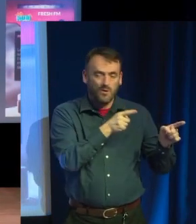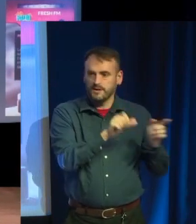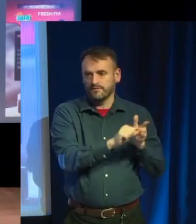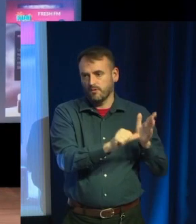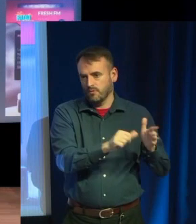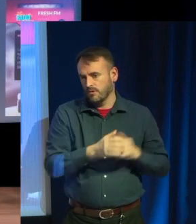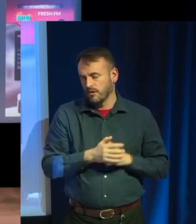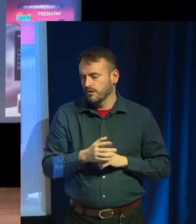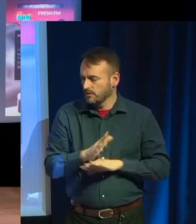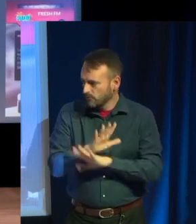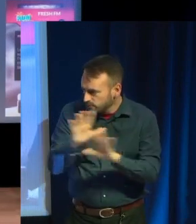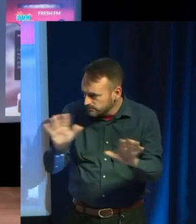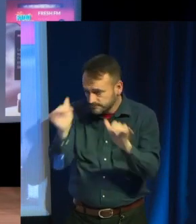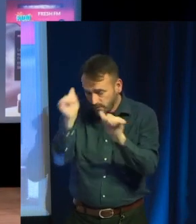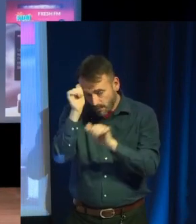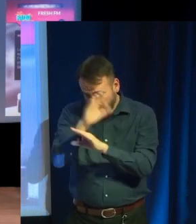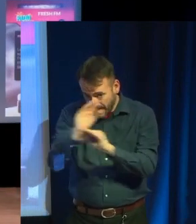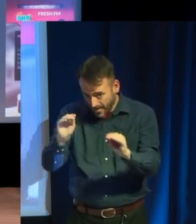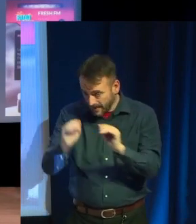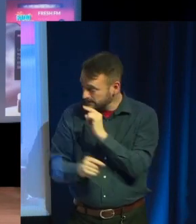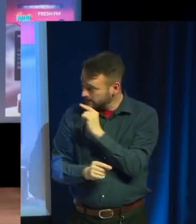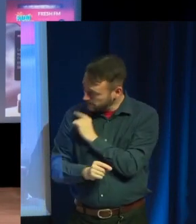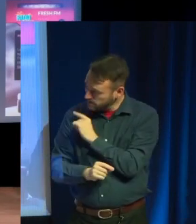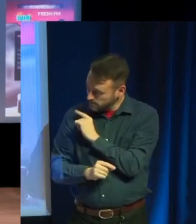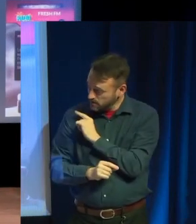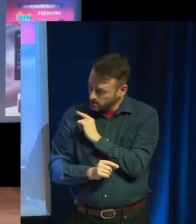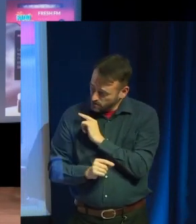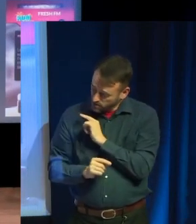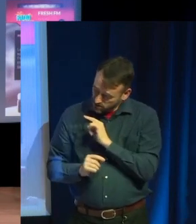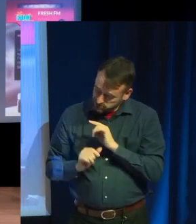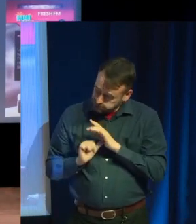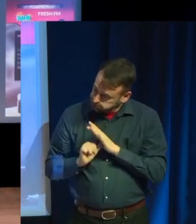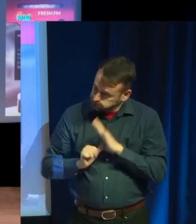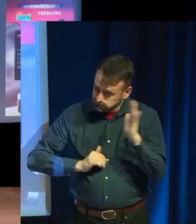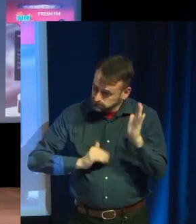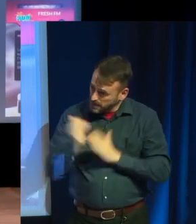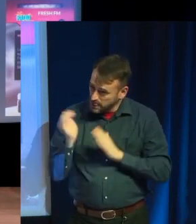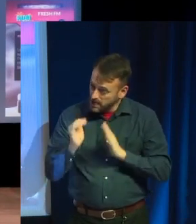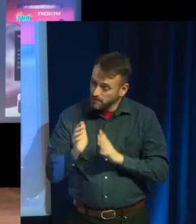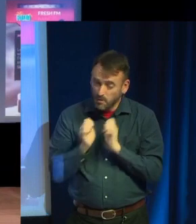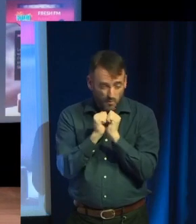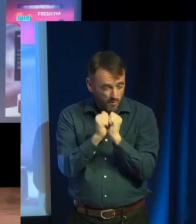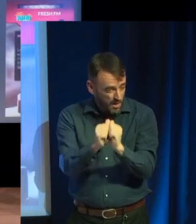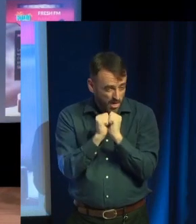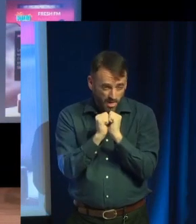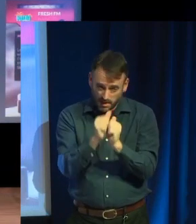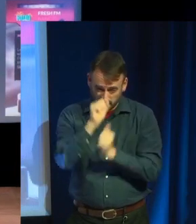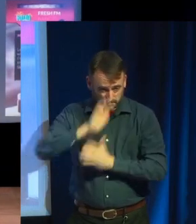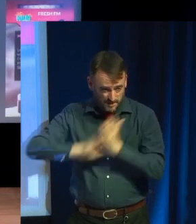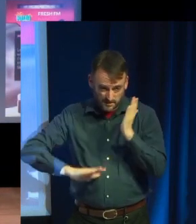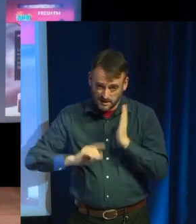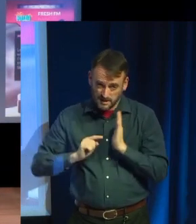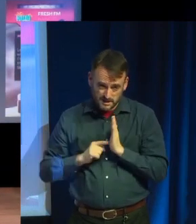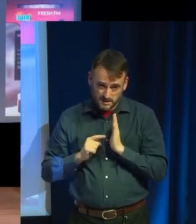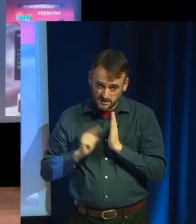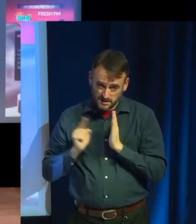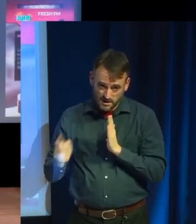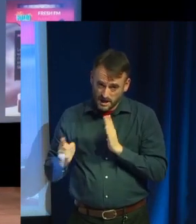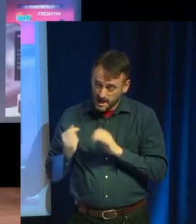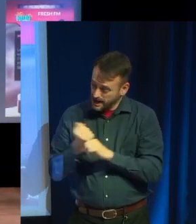aware, it's a hard sell, but it's totally worth it. Making a game like this or a derivative of a game like this